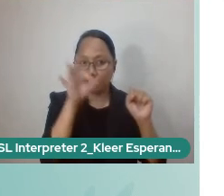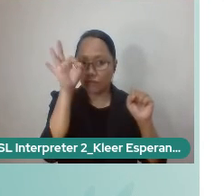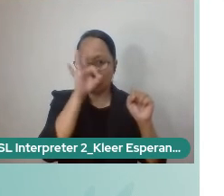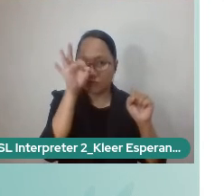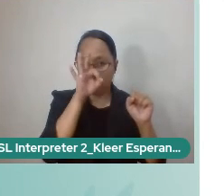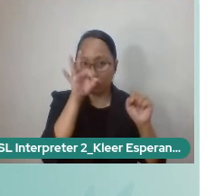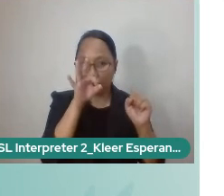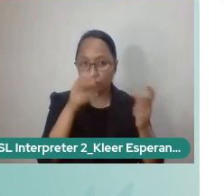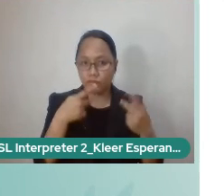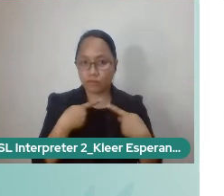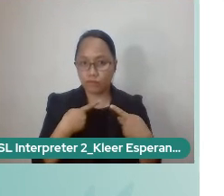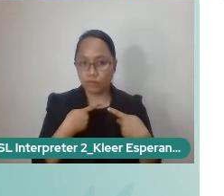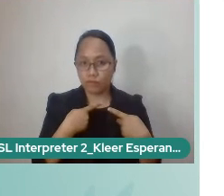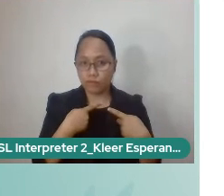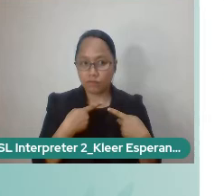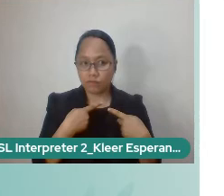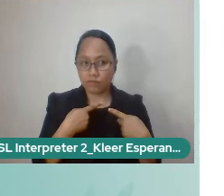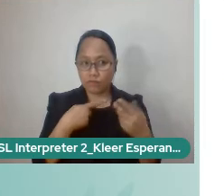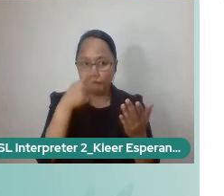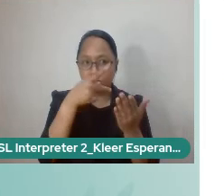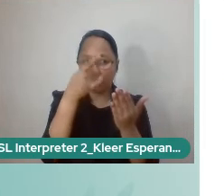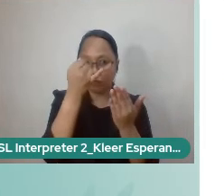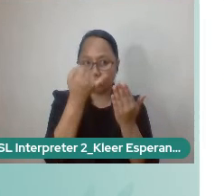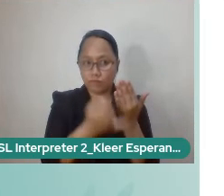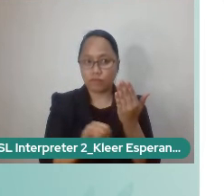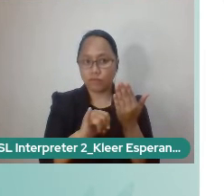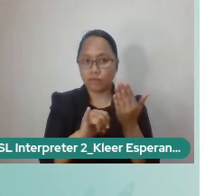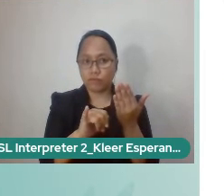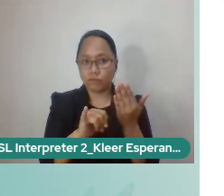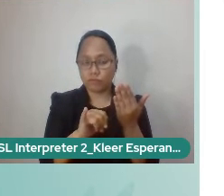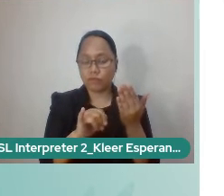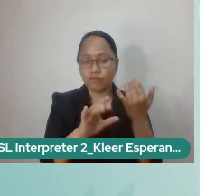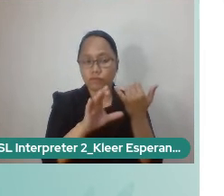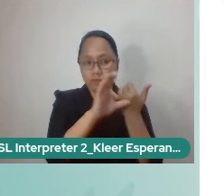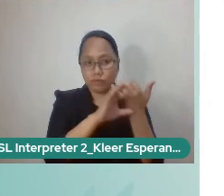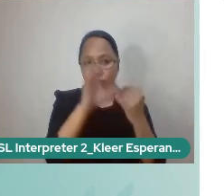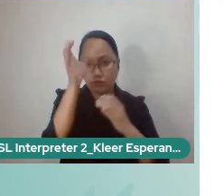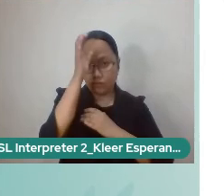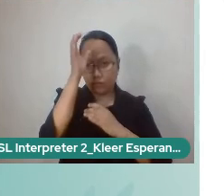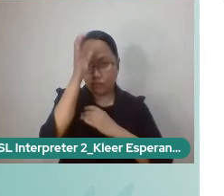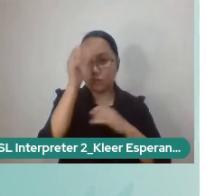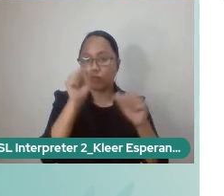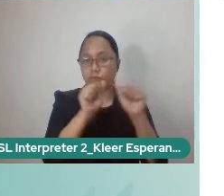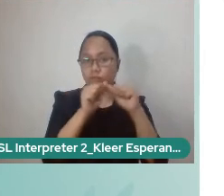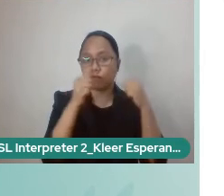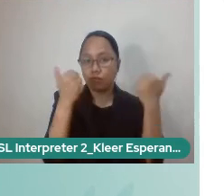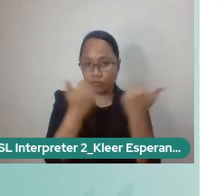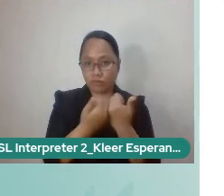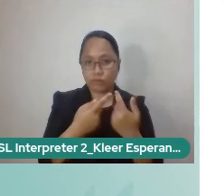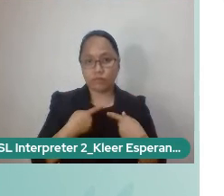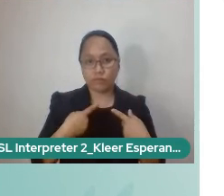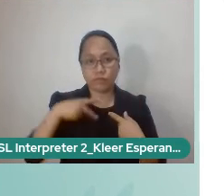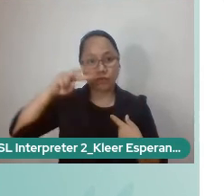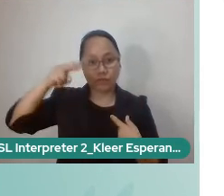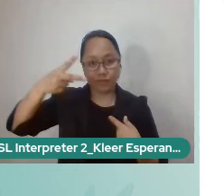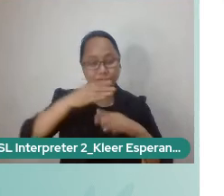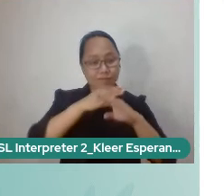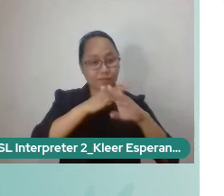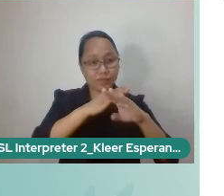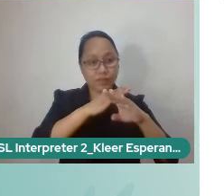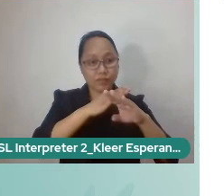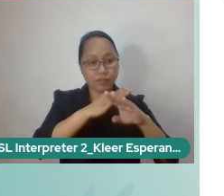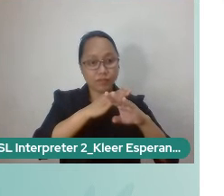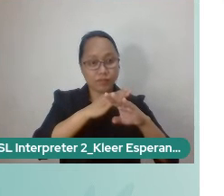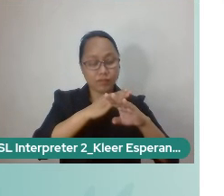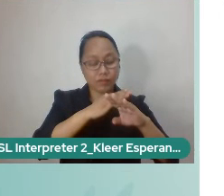pilot countries of scale up cervical cancer elimination with secondary prevention strategy or success